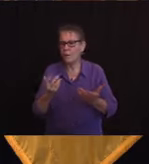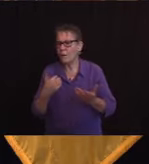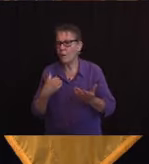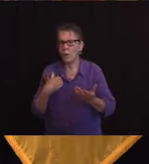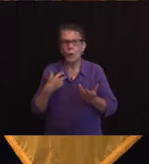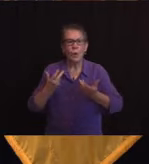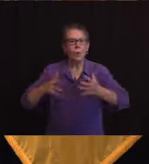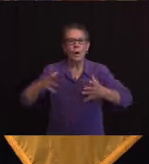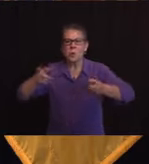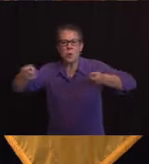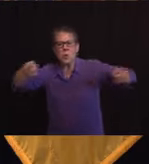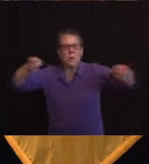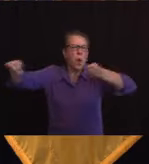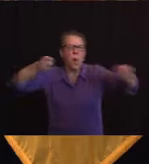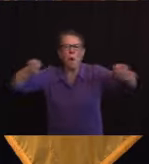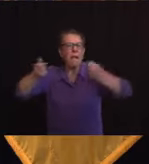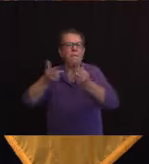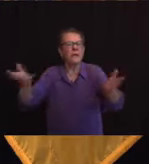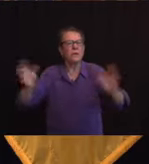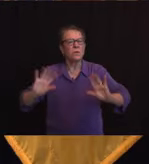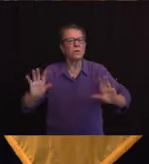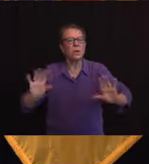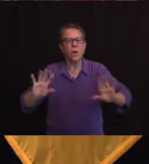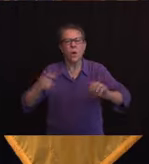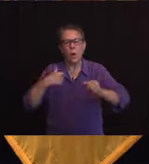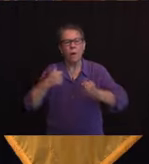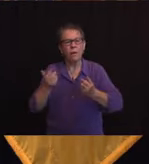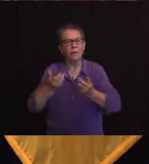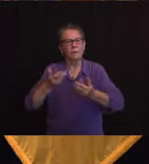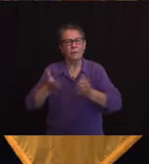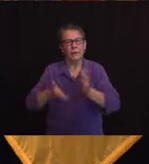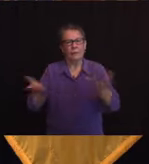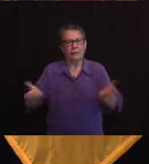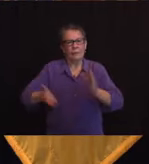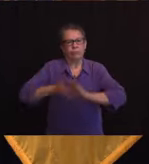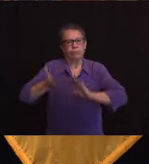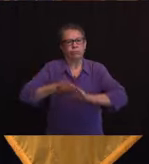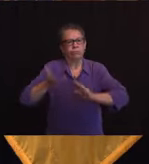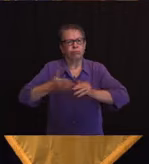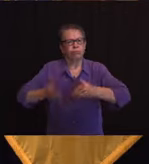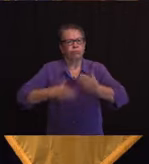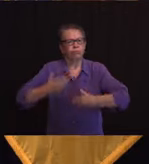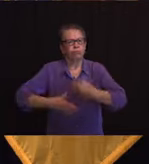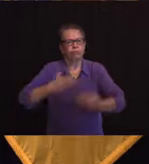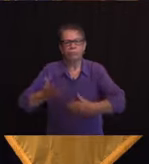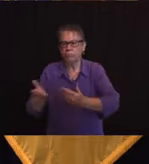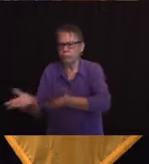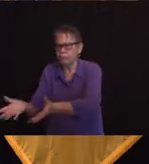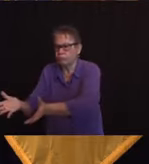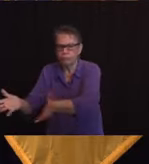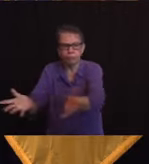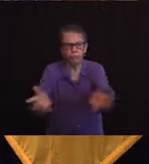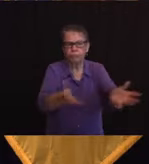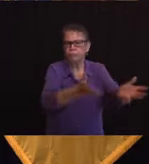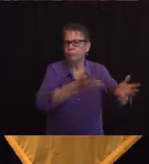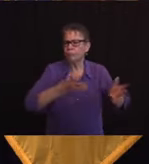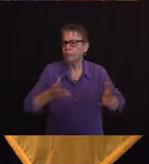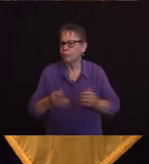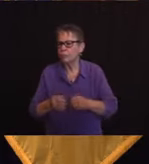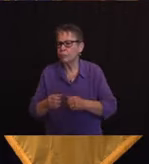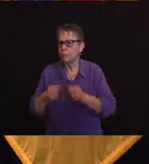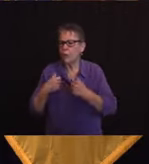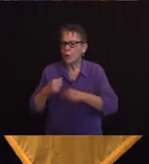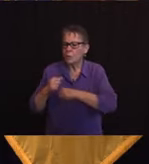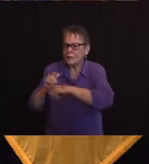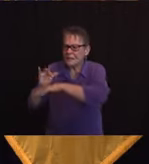of efficiency, but at the same time, we think we can push in to the community, and we are. Yeah, cases